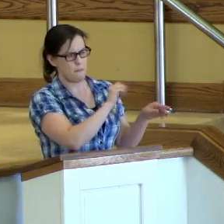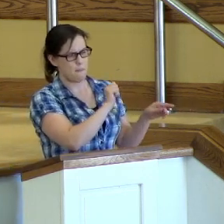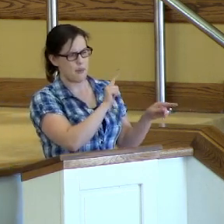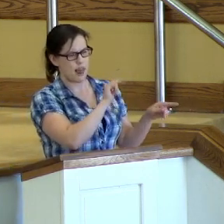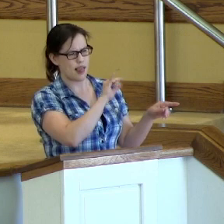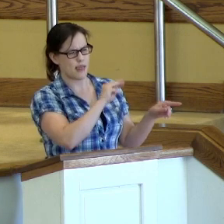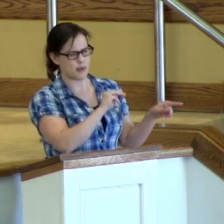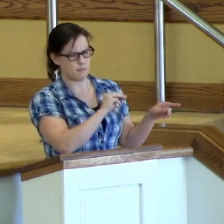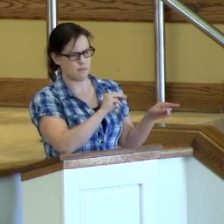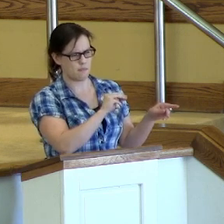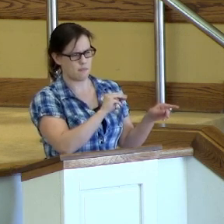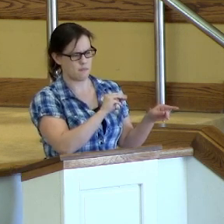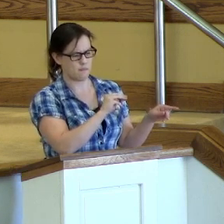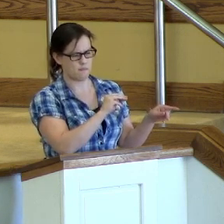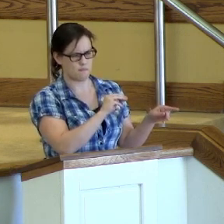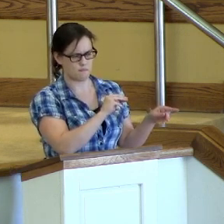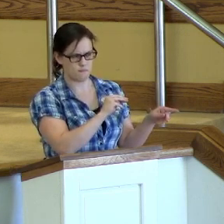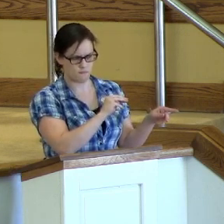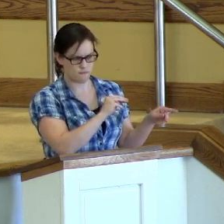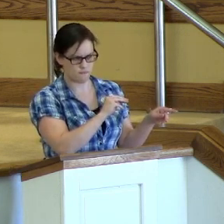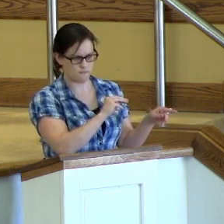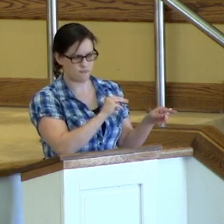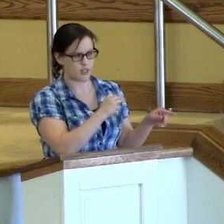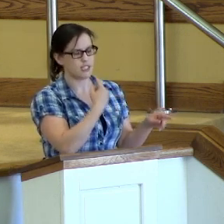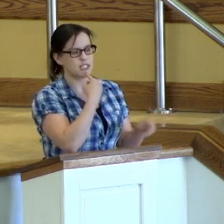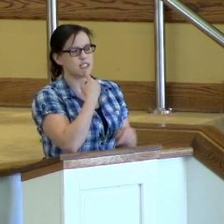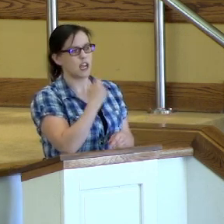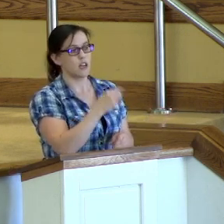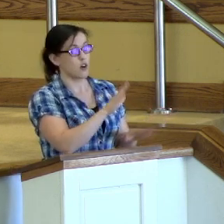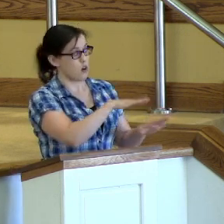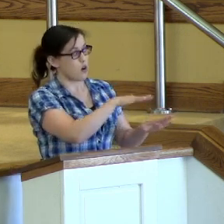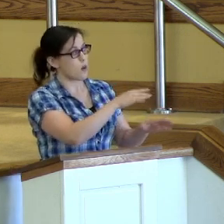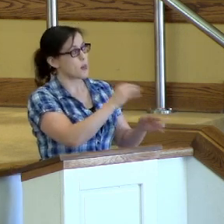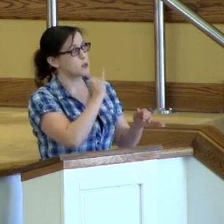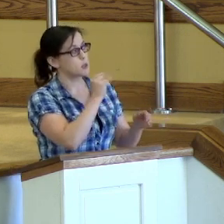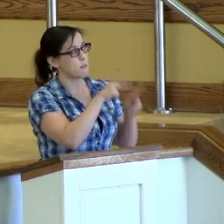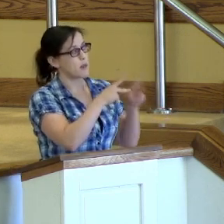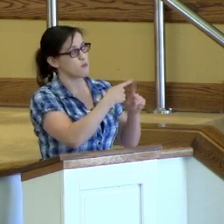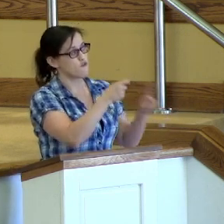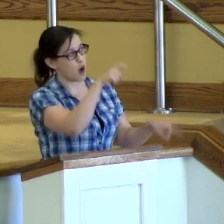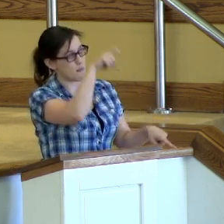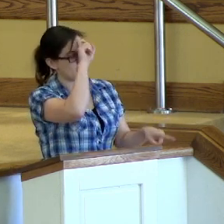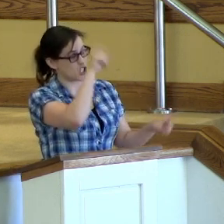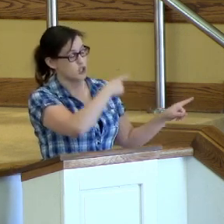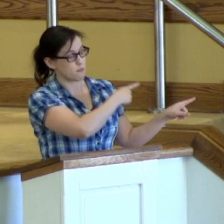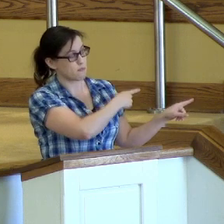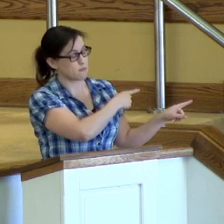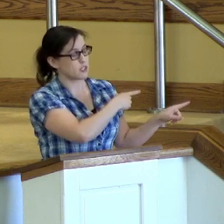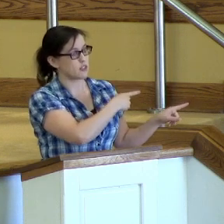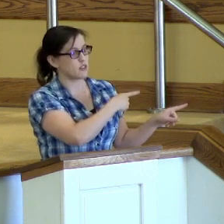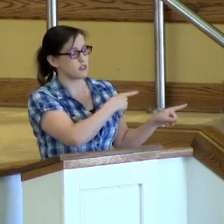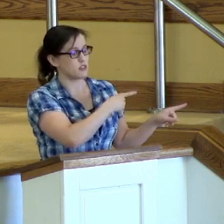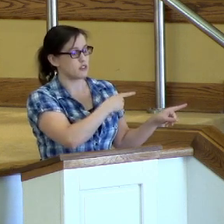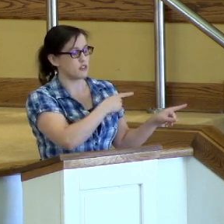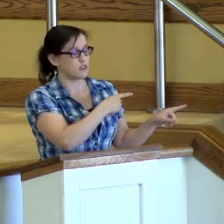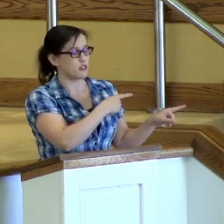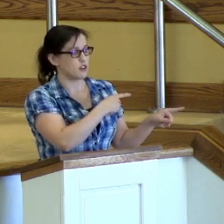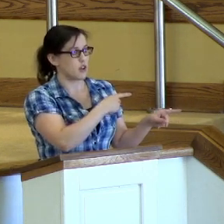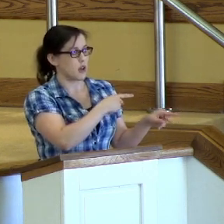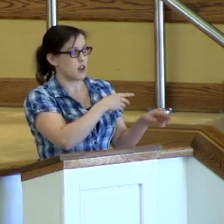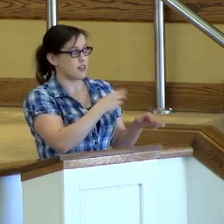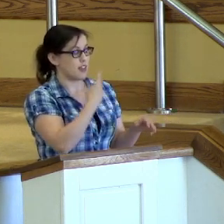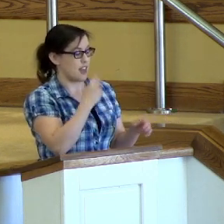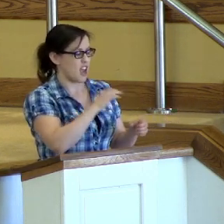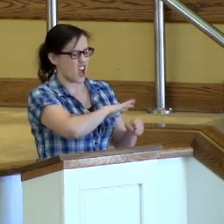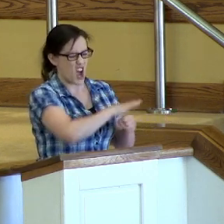of the children of his people, to call him, saying, behold, there is a people come out of Egypt. Behold, they cover the face of